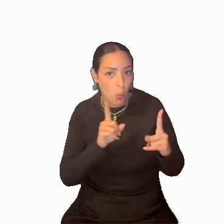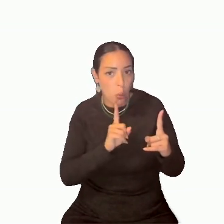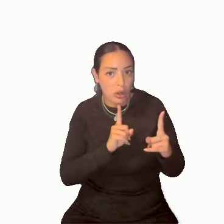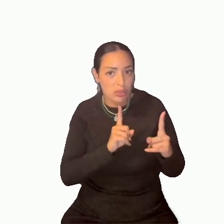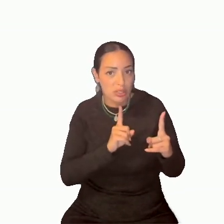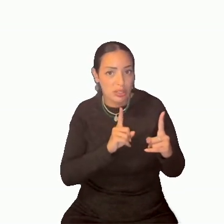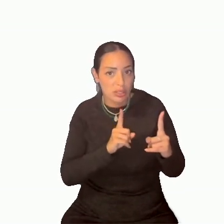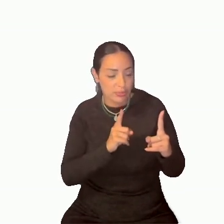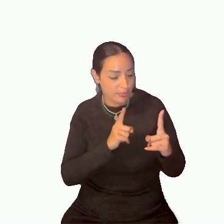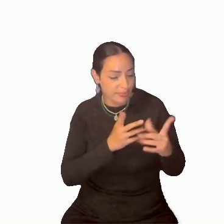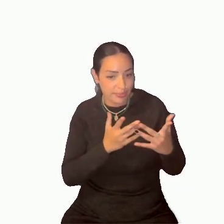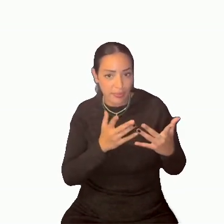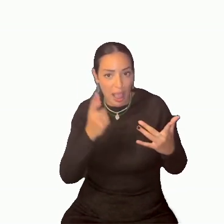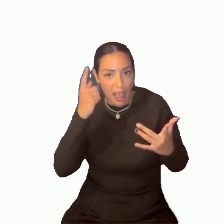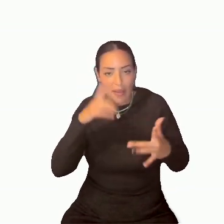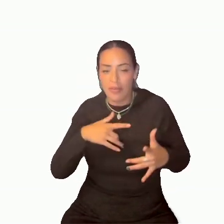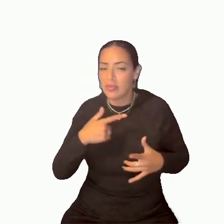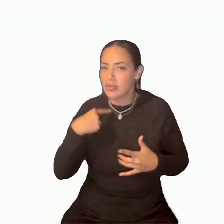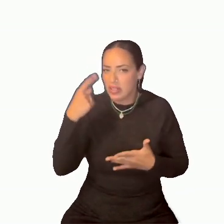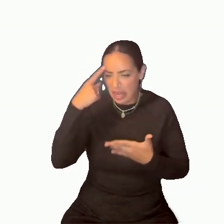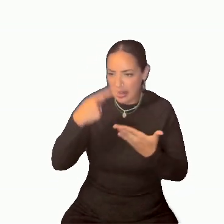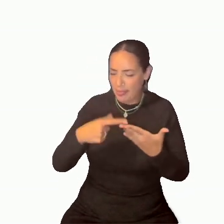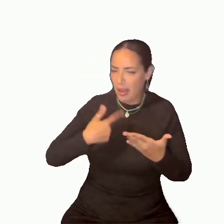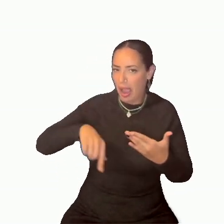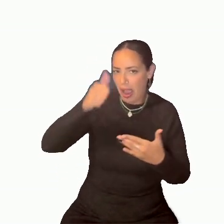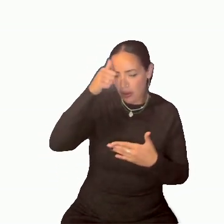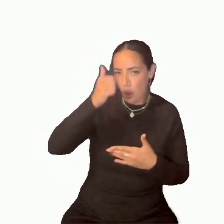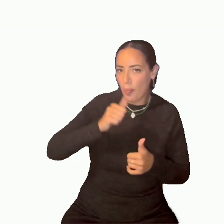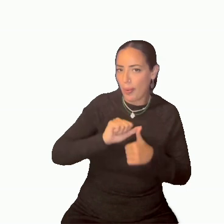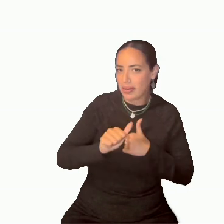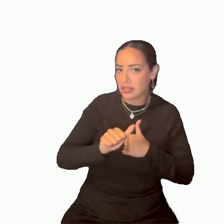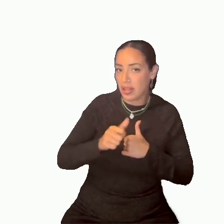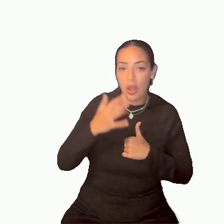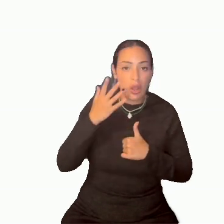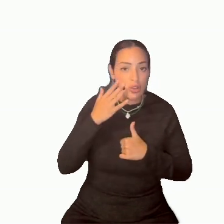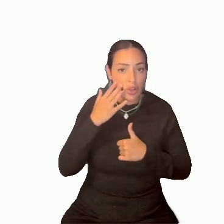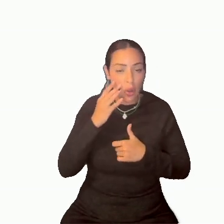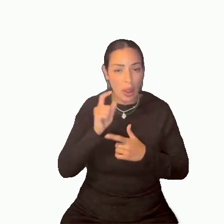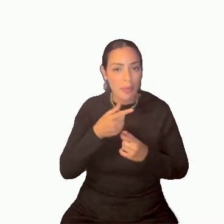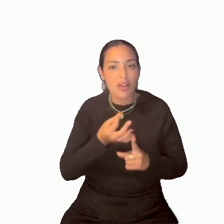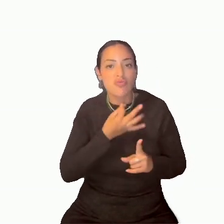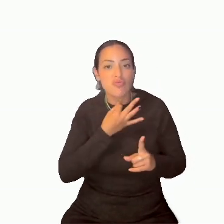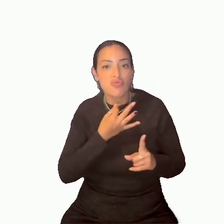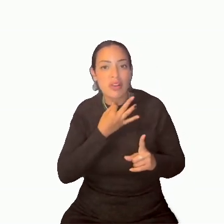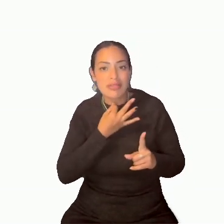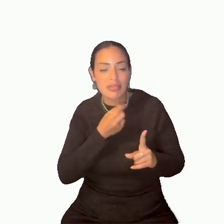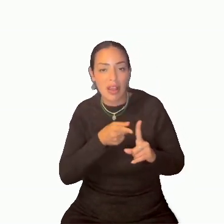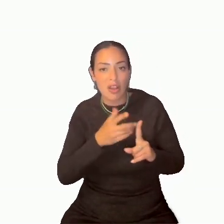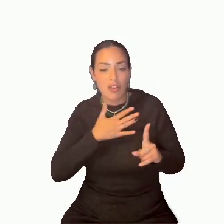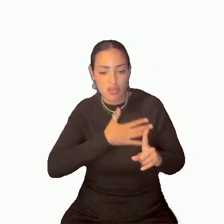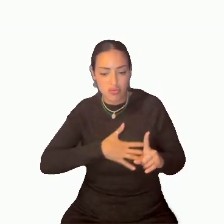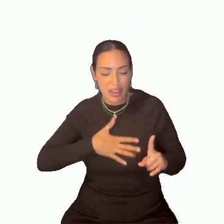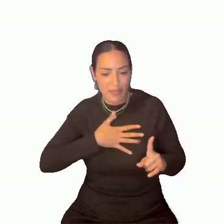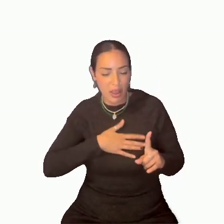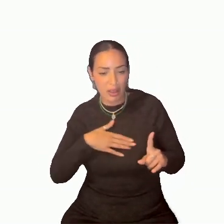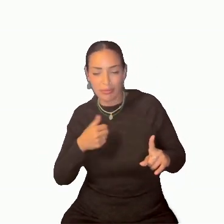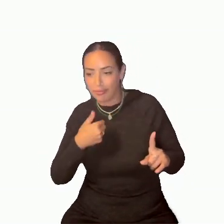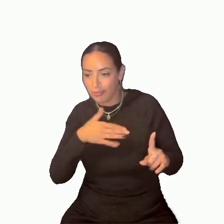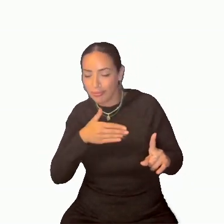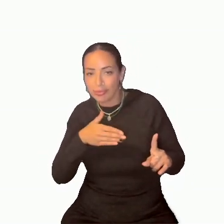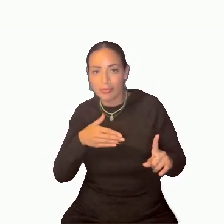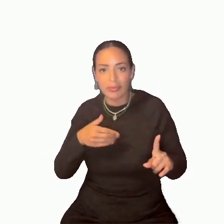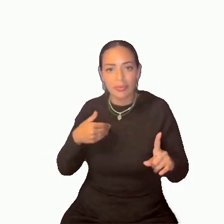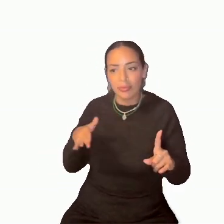wanted, and instead I thought I knew best. And in doing so, I risked disenfranchising both her grief and her love for her